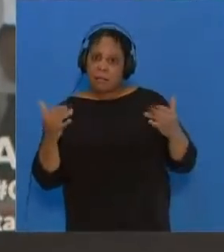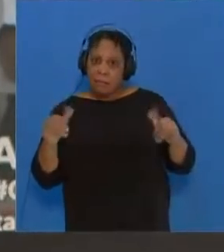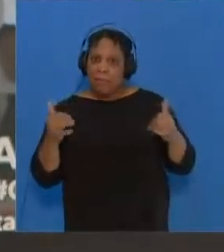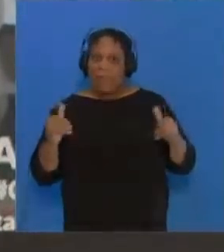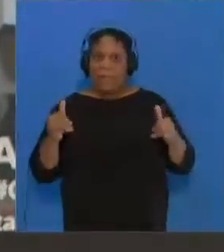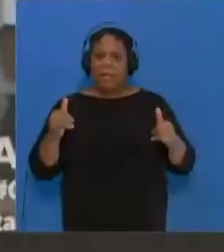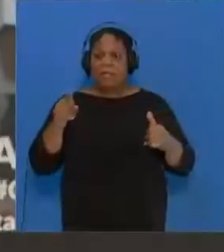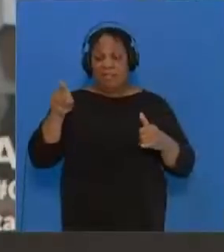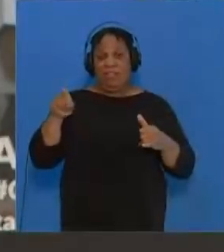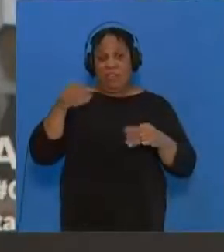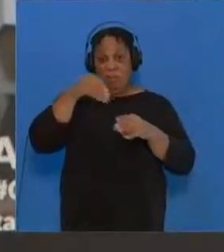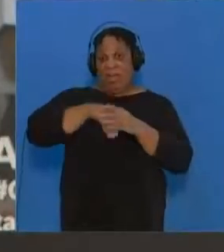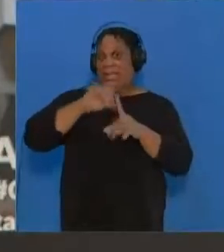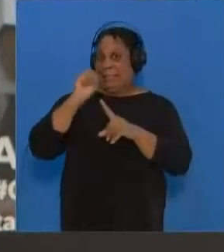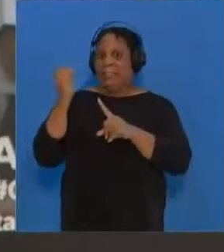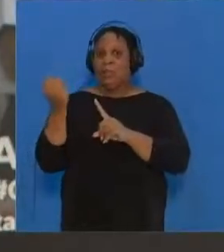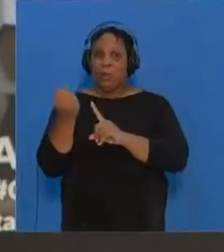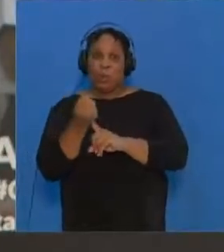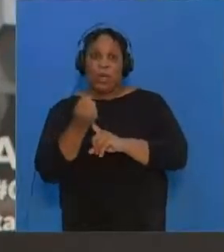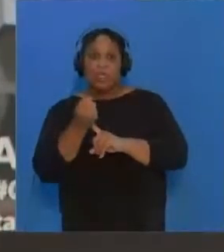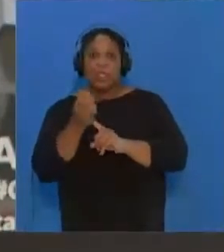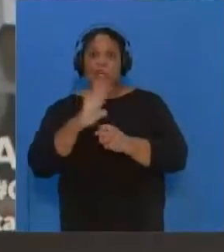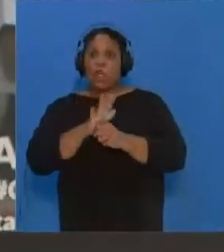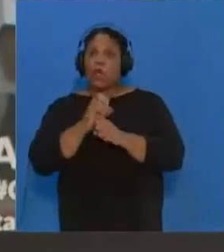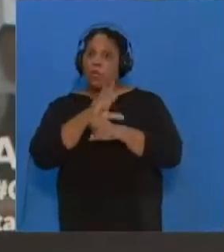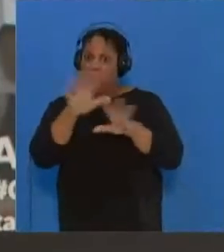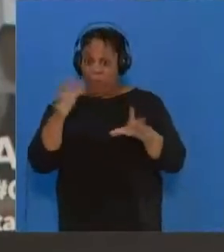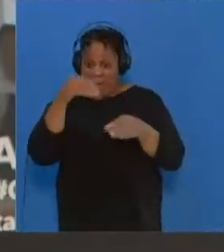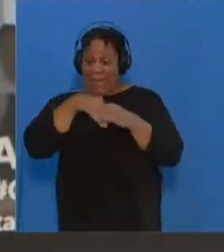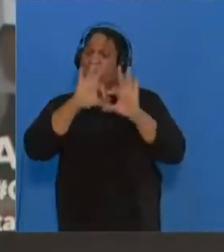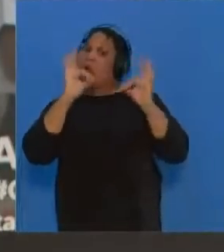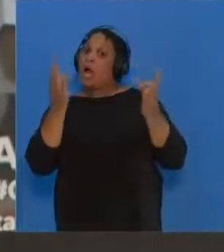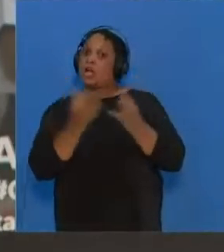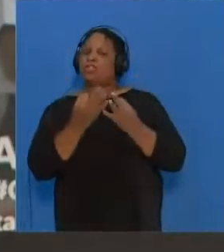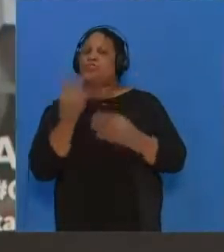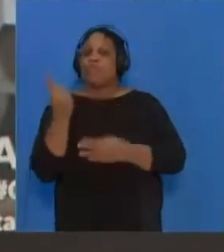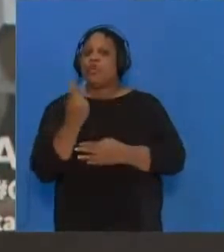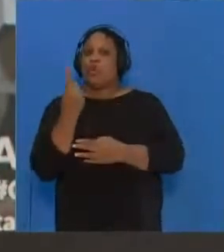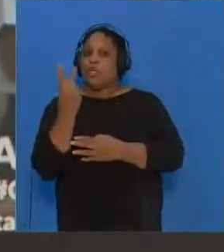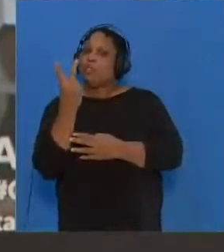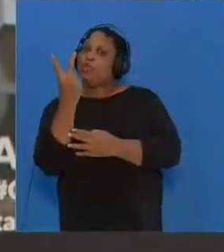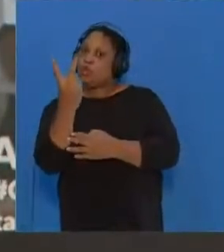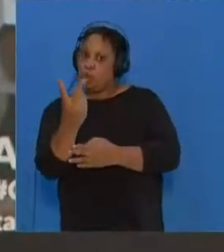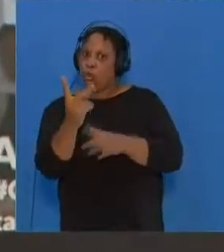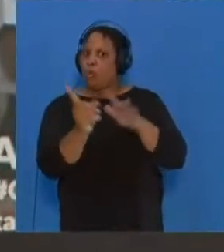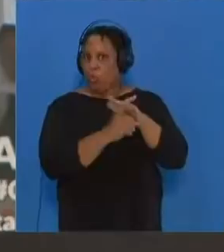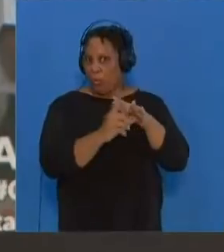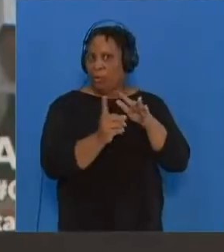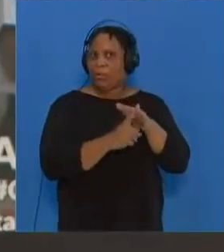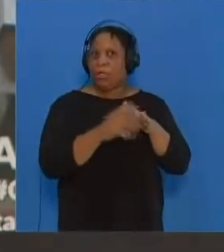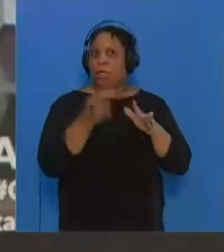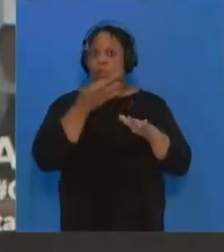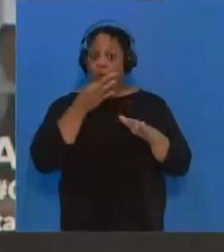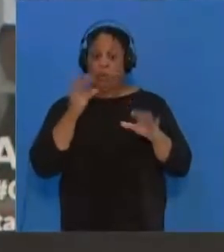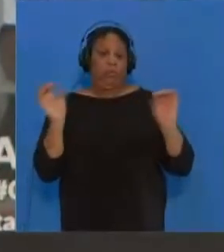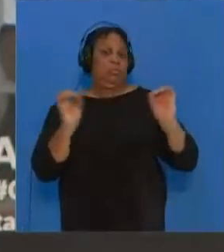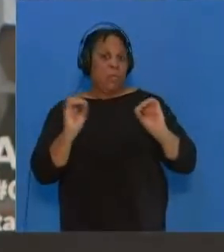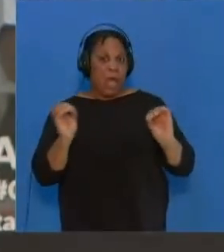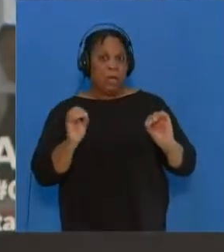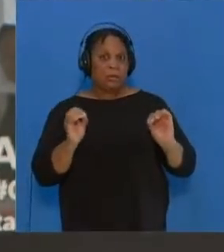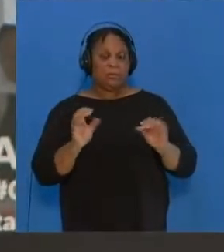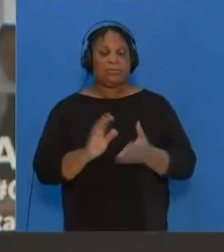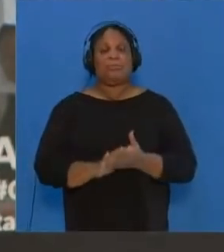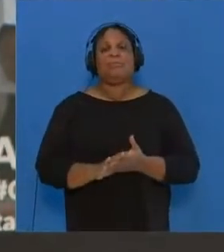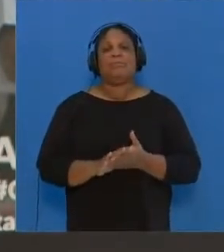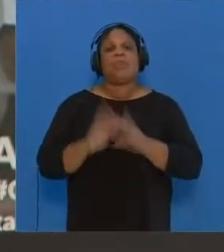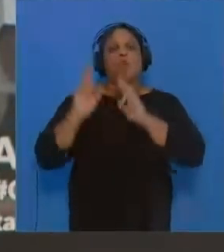a situation where they're going to be COVID-free in a country that only has 2 active cases, and hopefully soon we'll have none. Thank